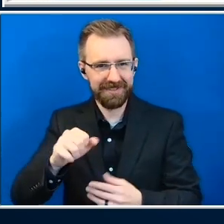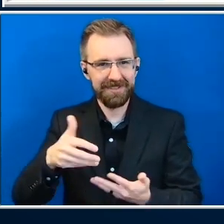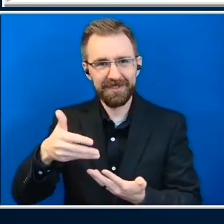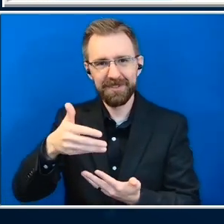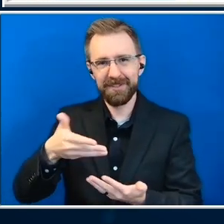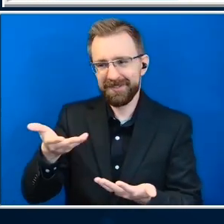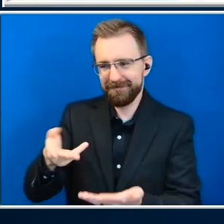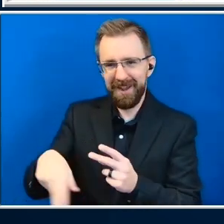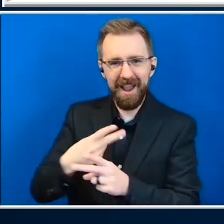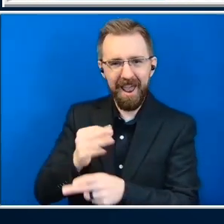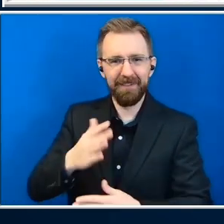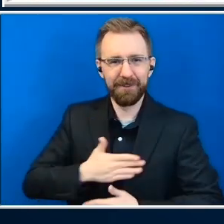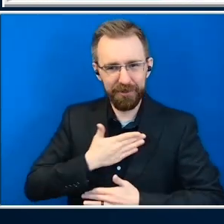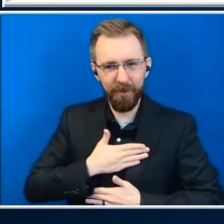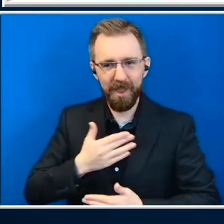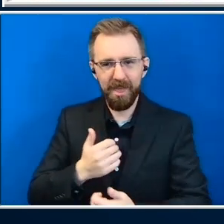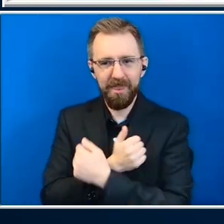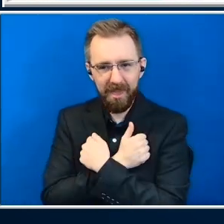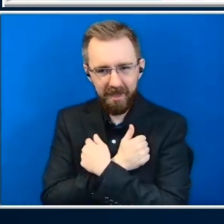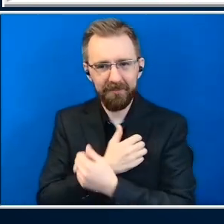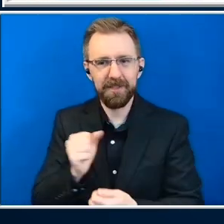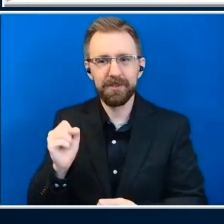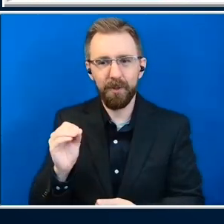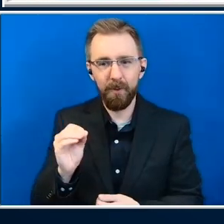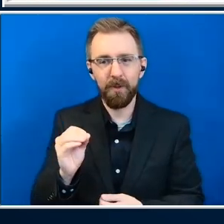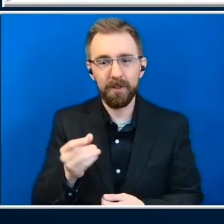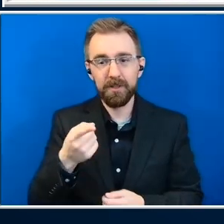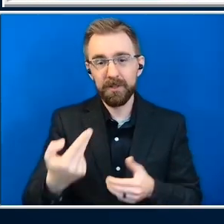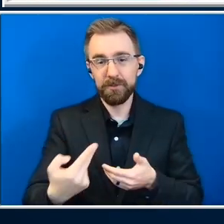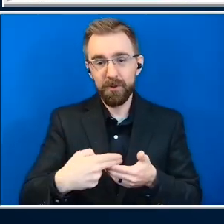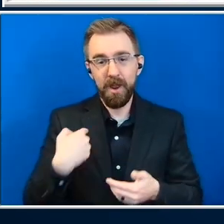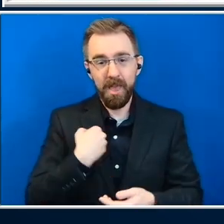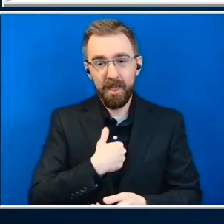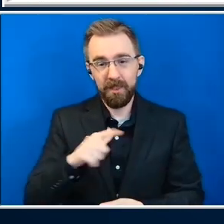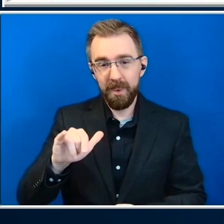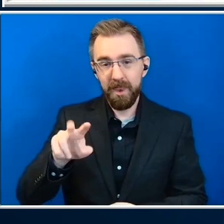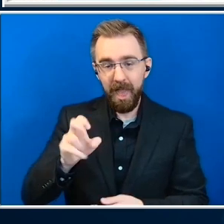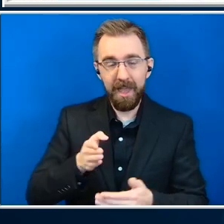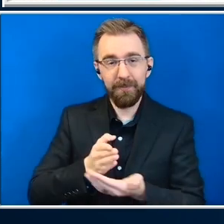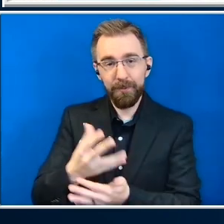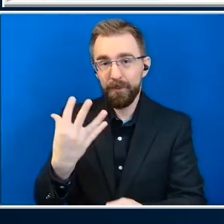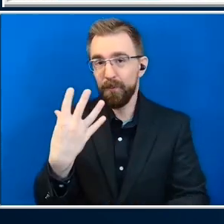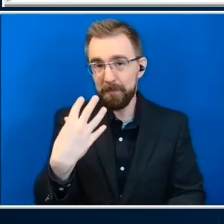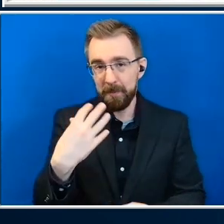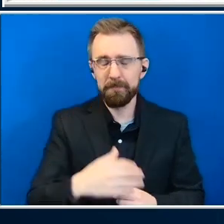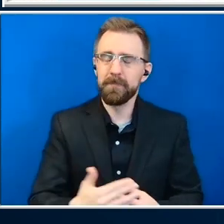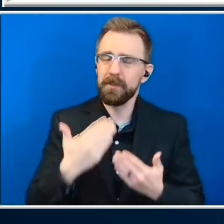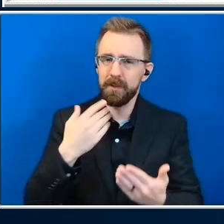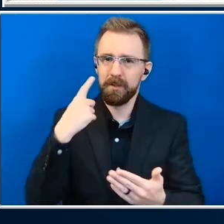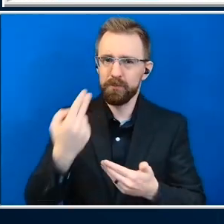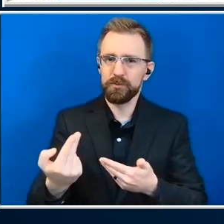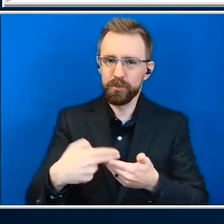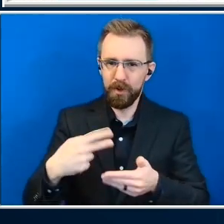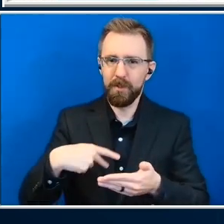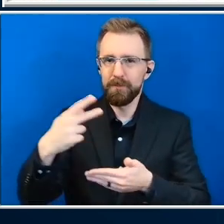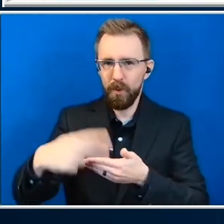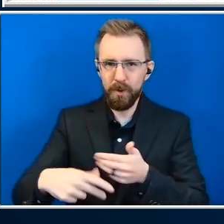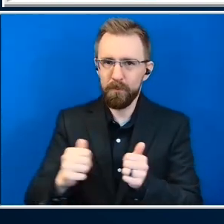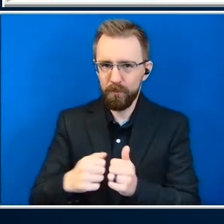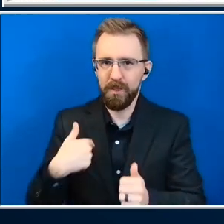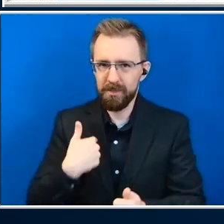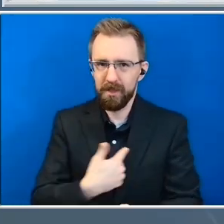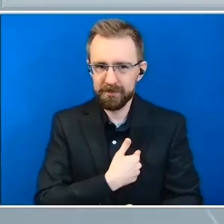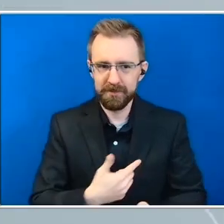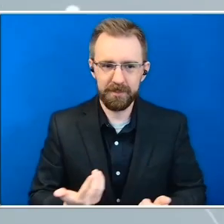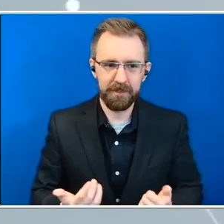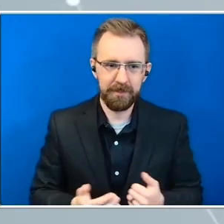source of love. So you're joining us live today via webcam. Thank you for being on the program with us. We've been